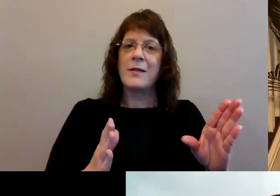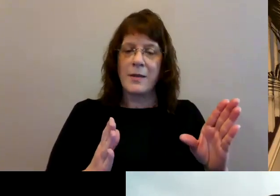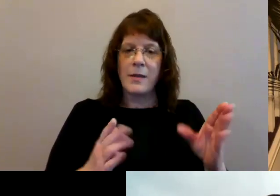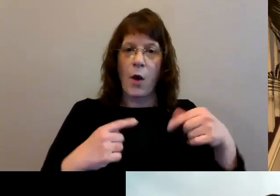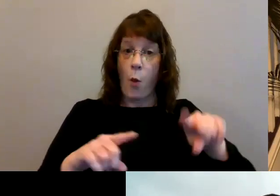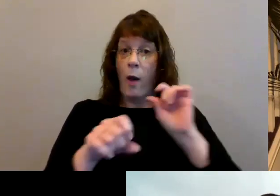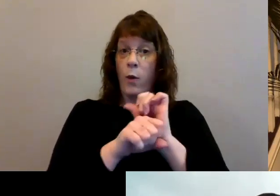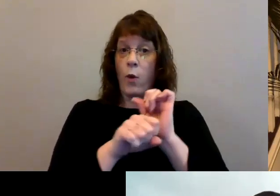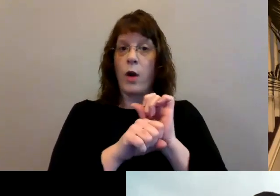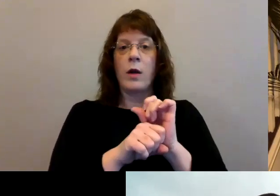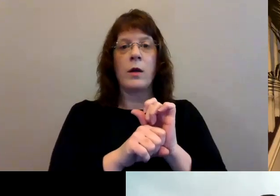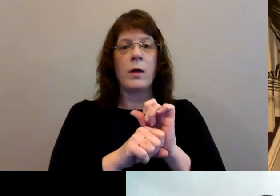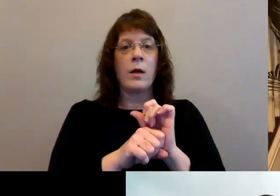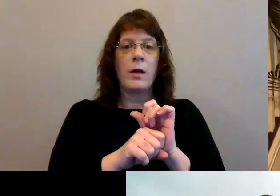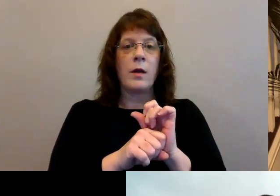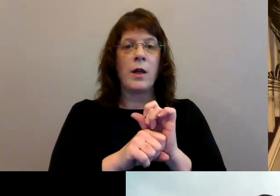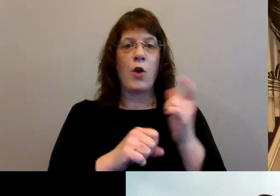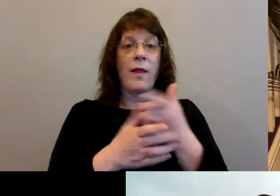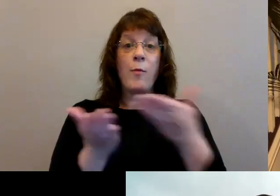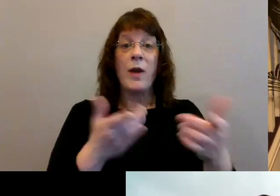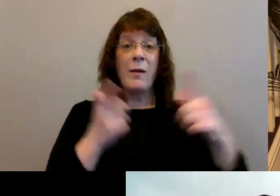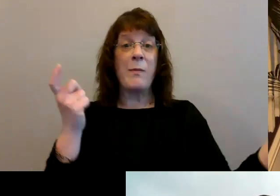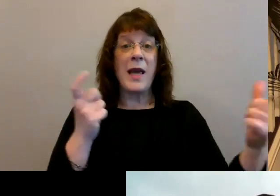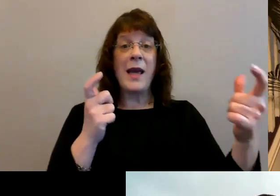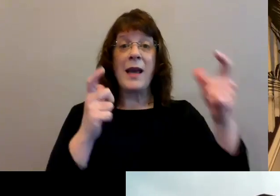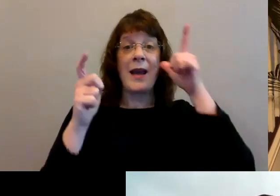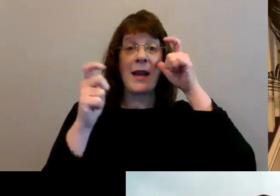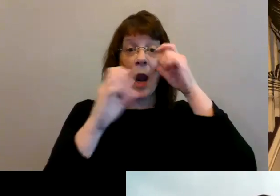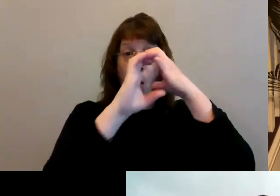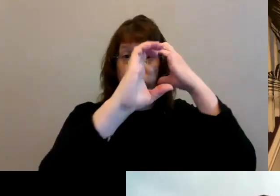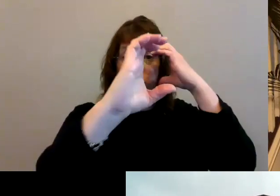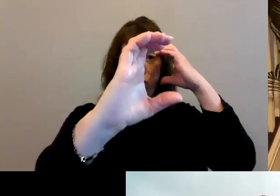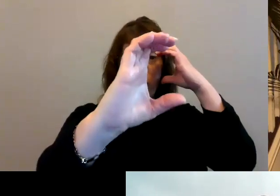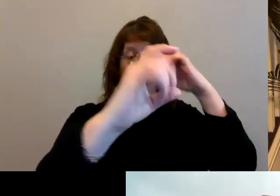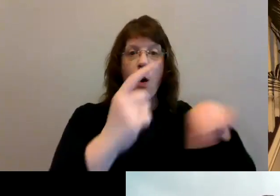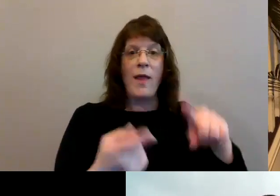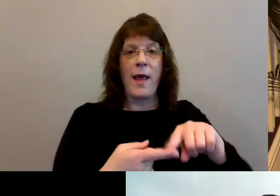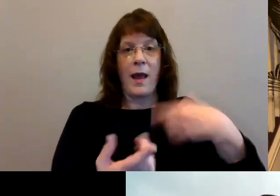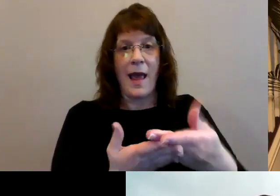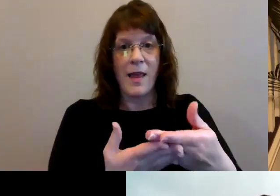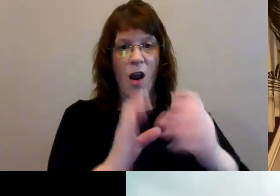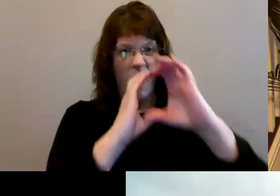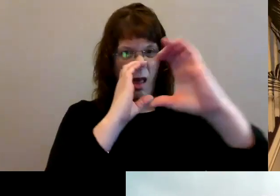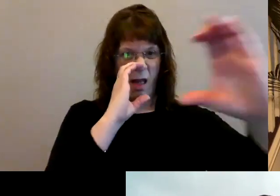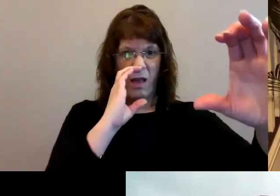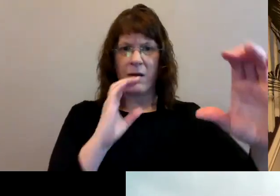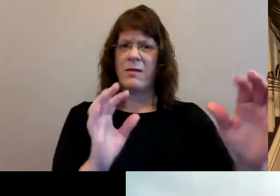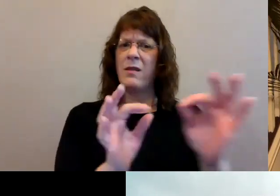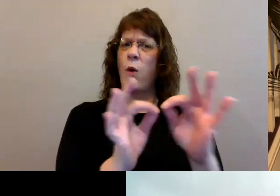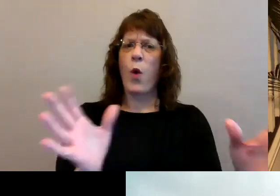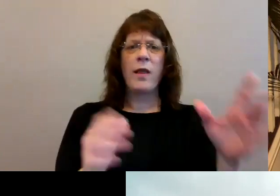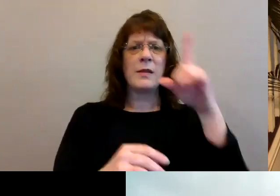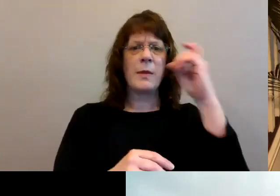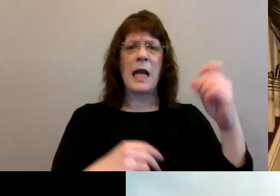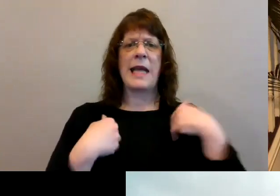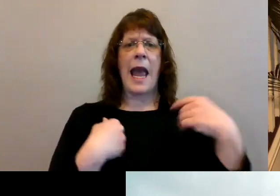work that are in the field and they bring these huge cameras. And then when they are there, they realize like these big lenses are actually useless because like the animals come